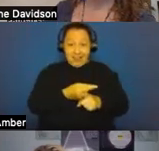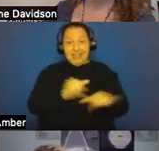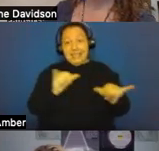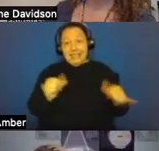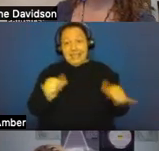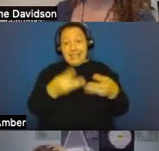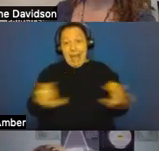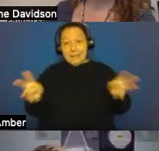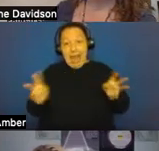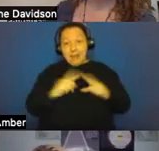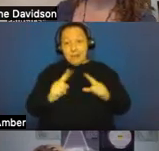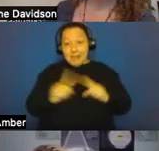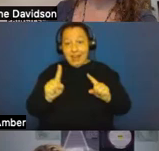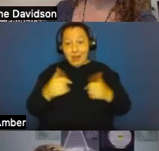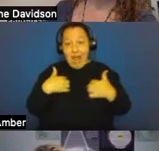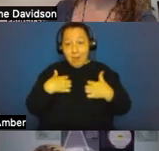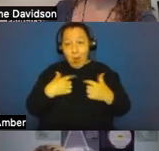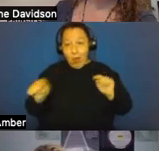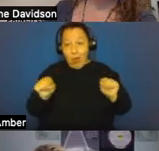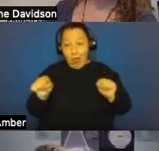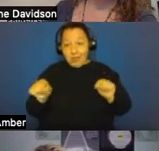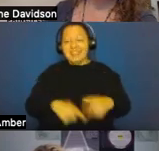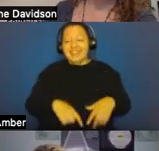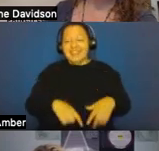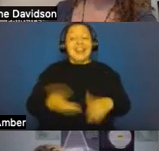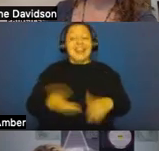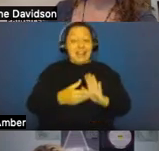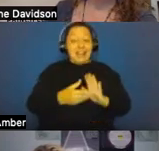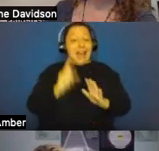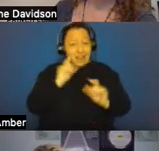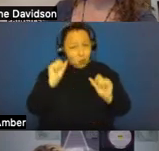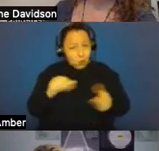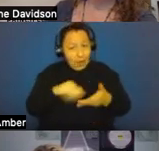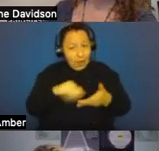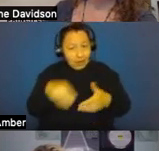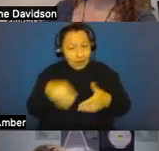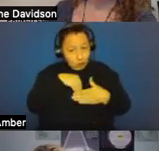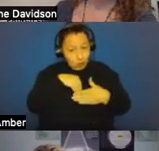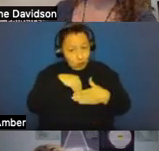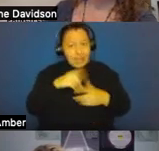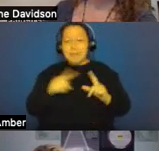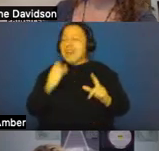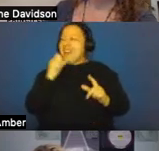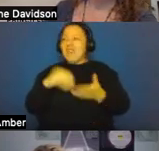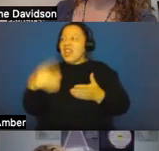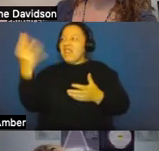it can be in the middle. You can forgive internally, but not externally, and vice versa. I don't know. Anyone